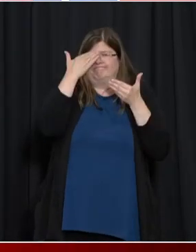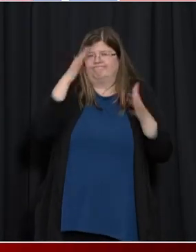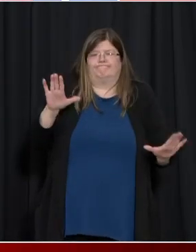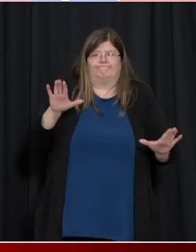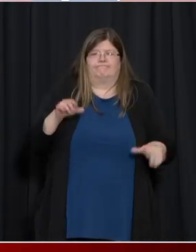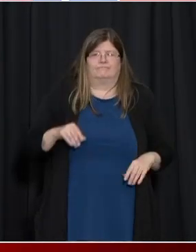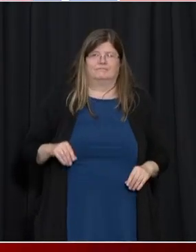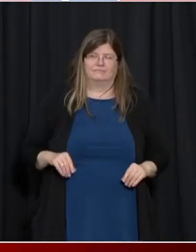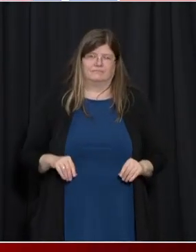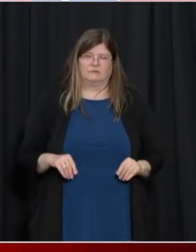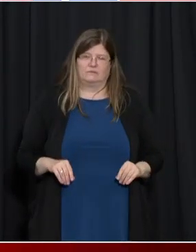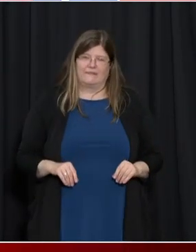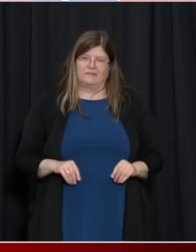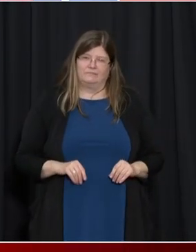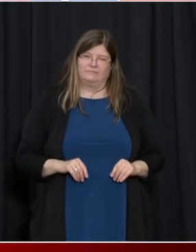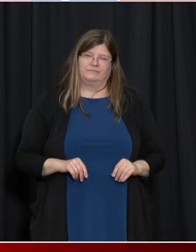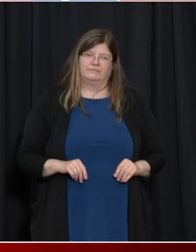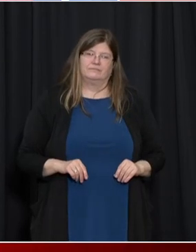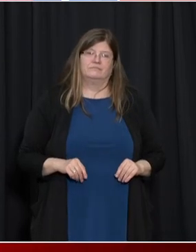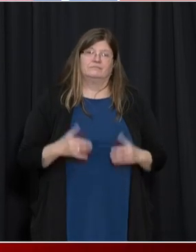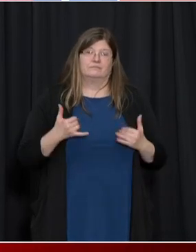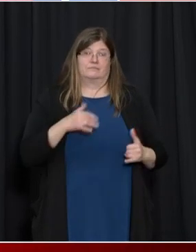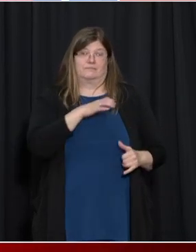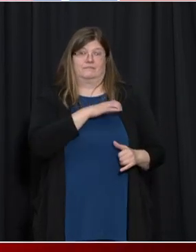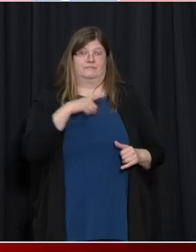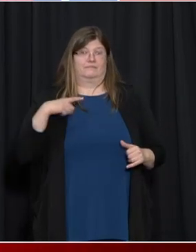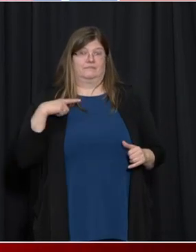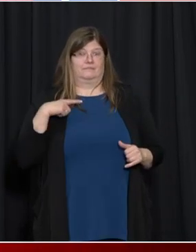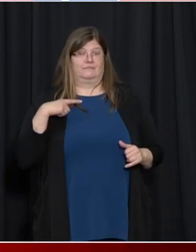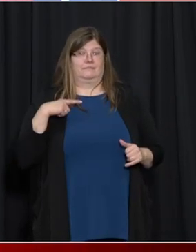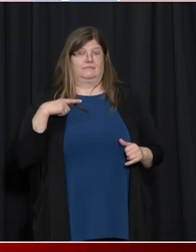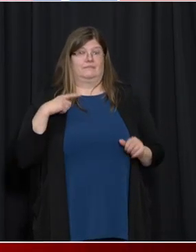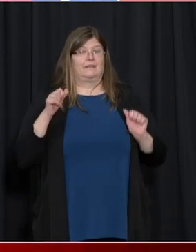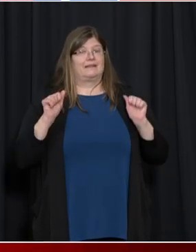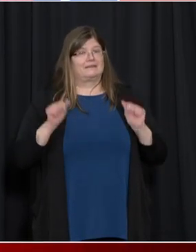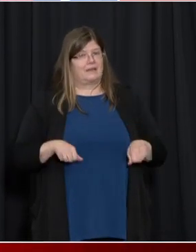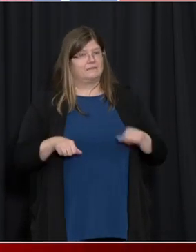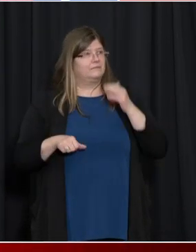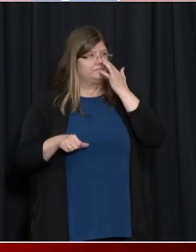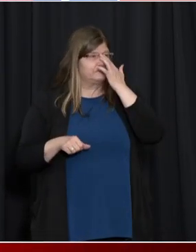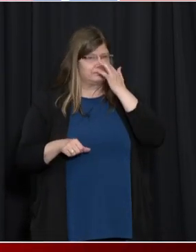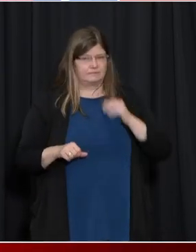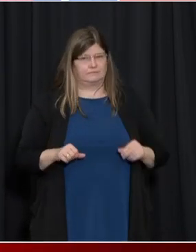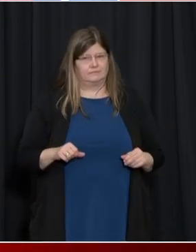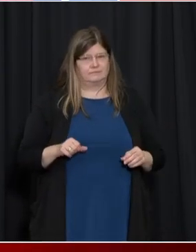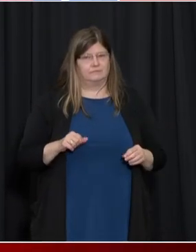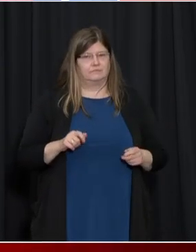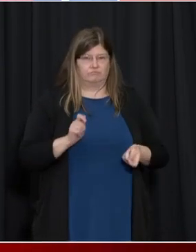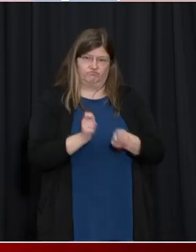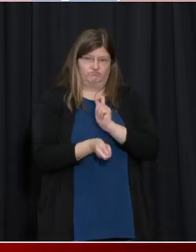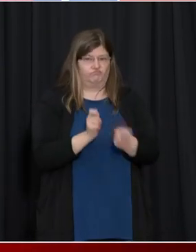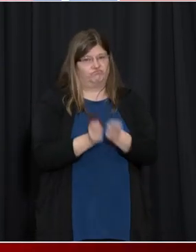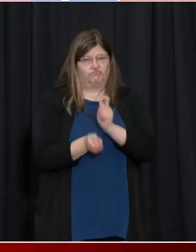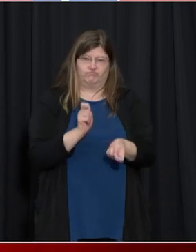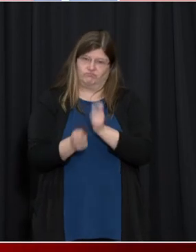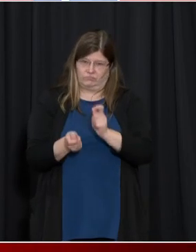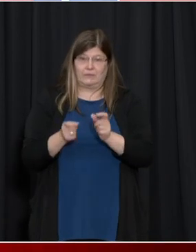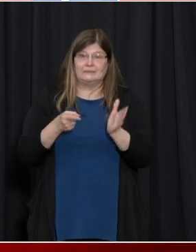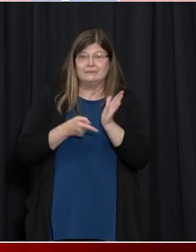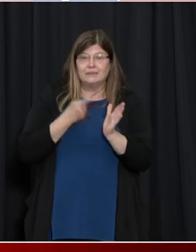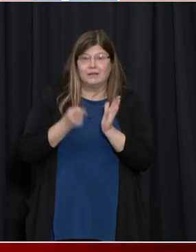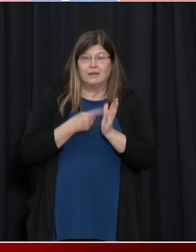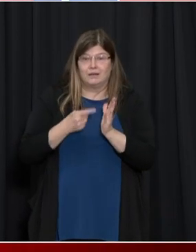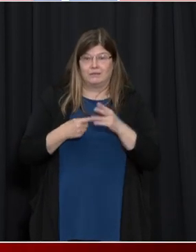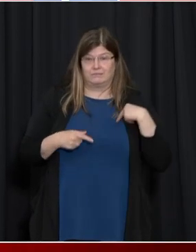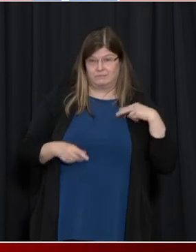chairman, I think he can mic in, but the council may also see these recommendations and have